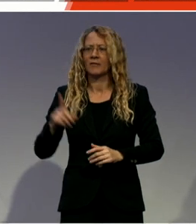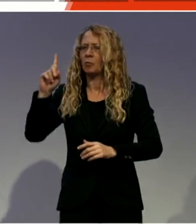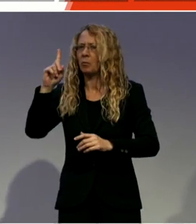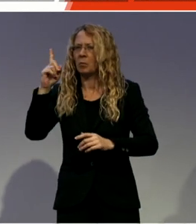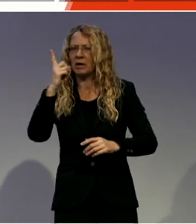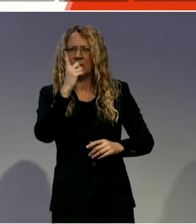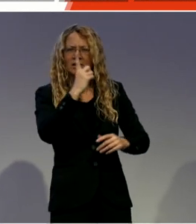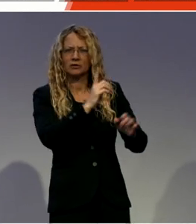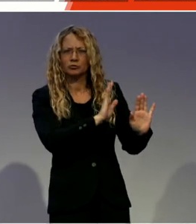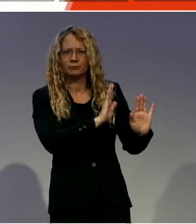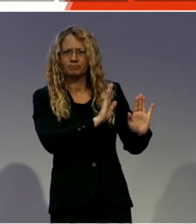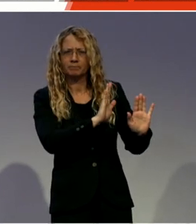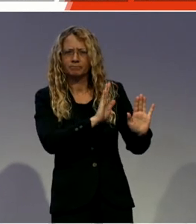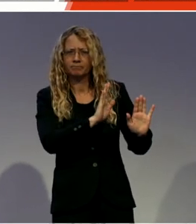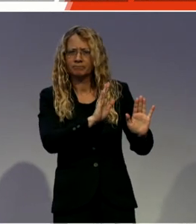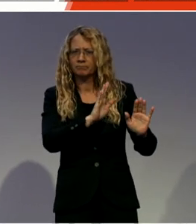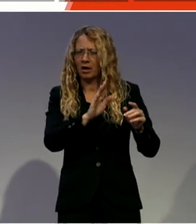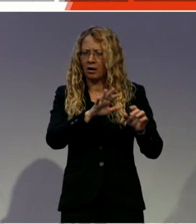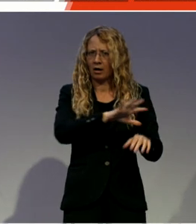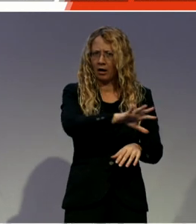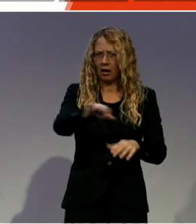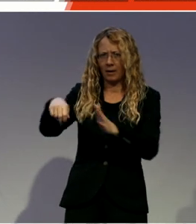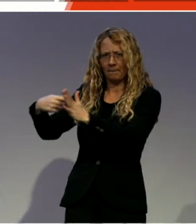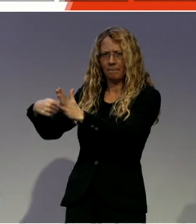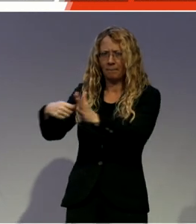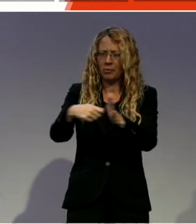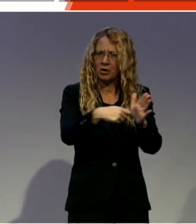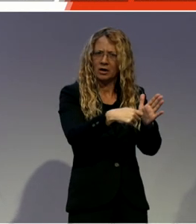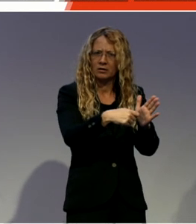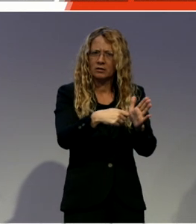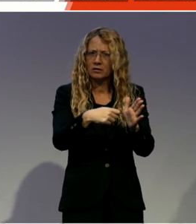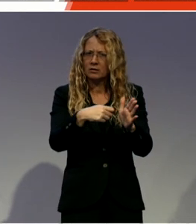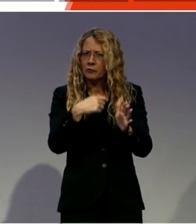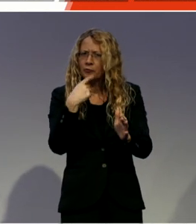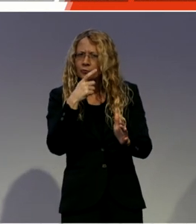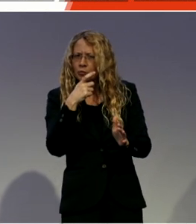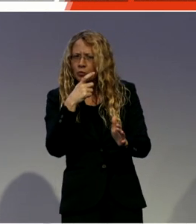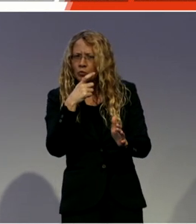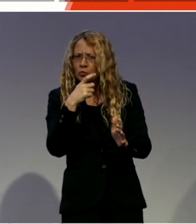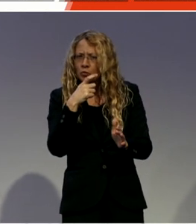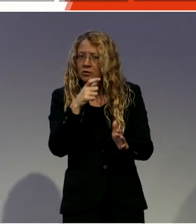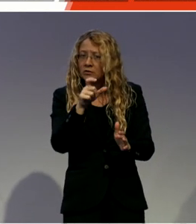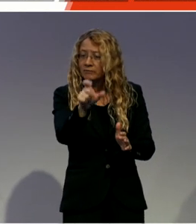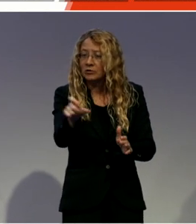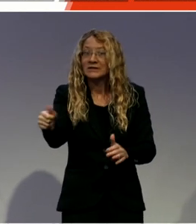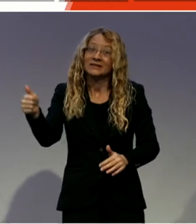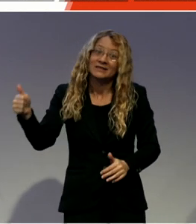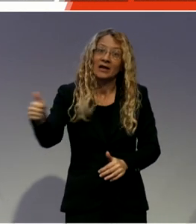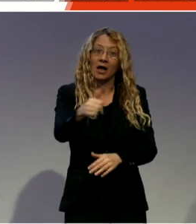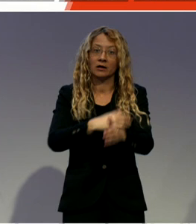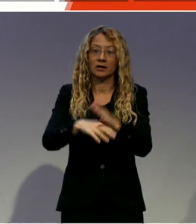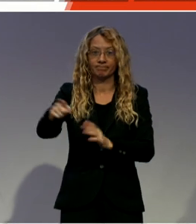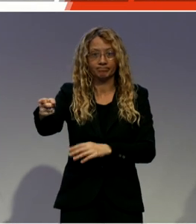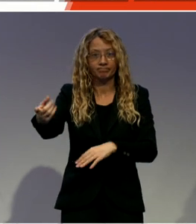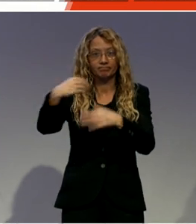by employees on a wheelchair. We are a DPO. We are a disability people organization. So all